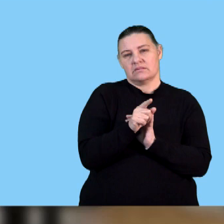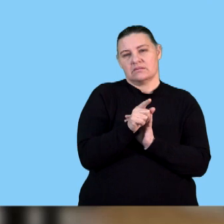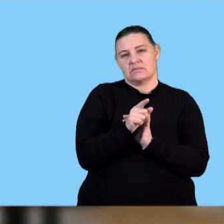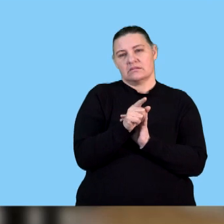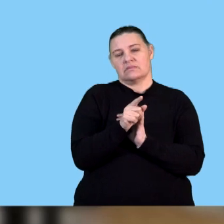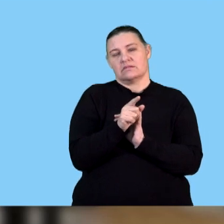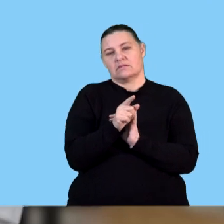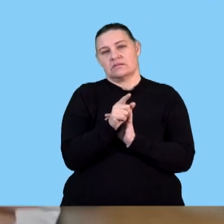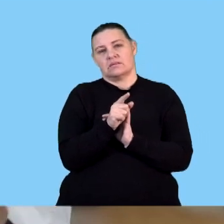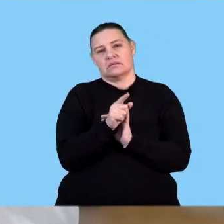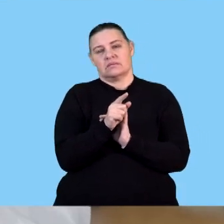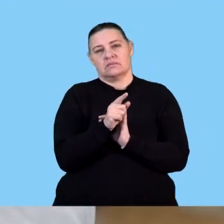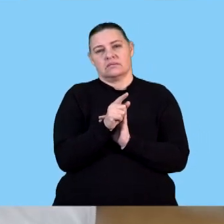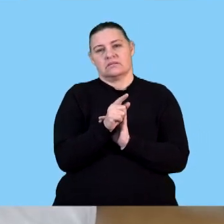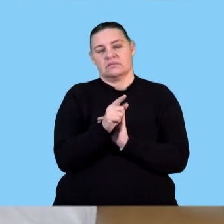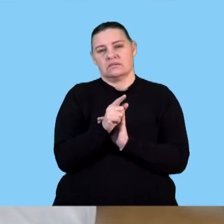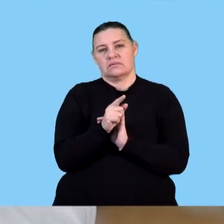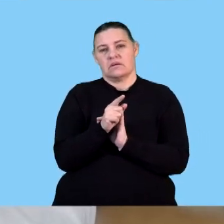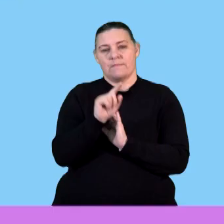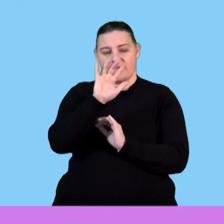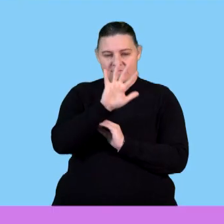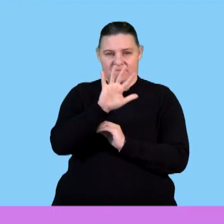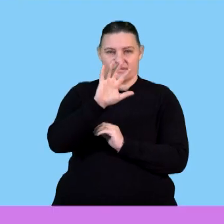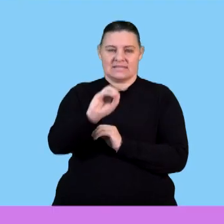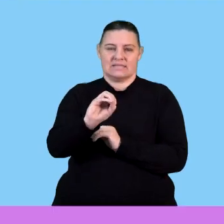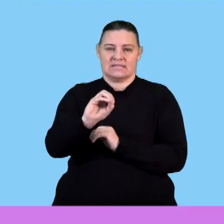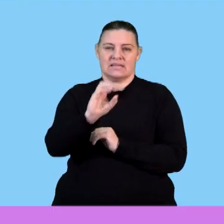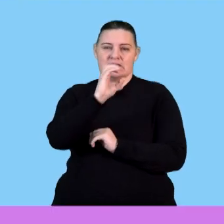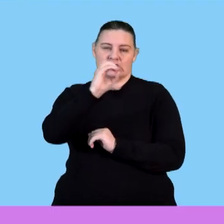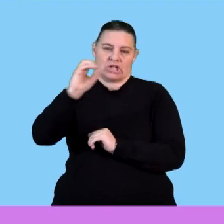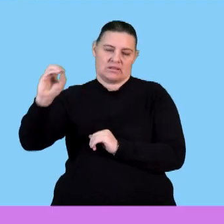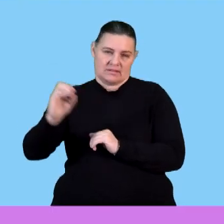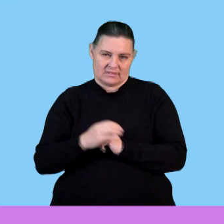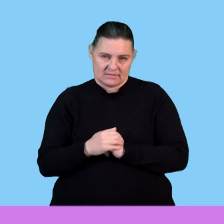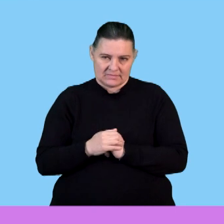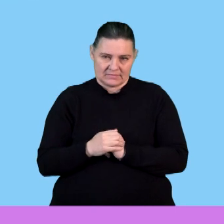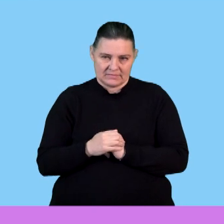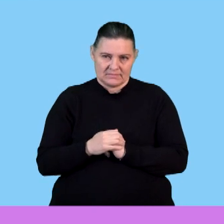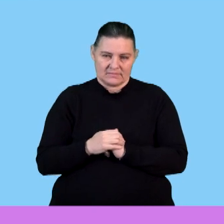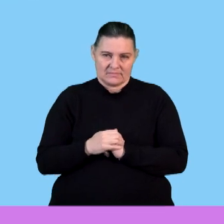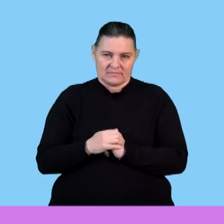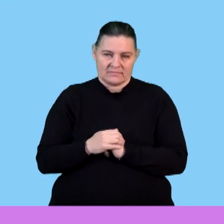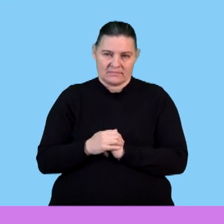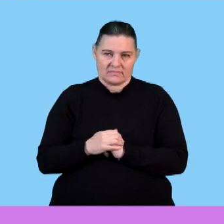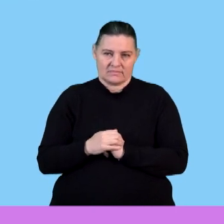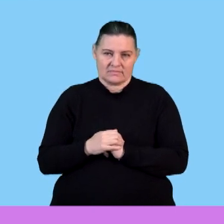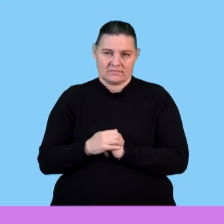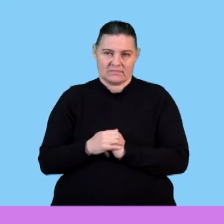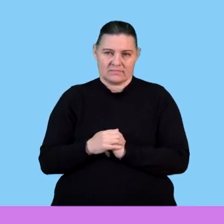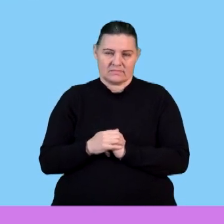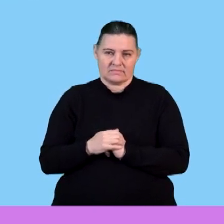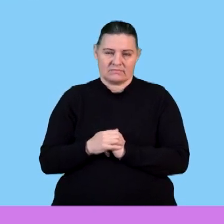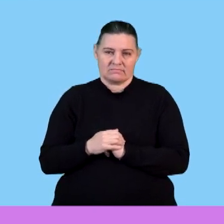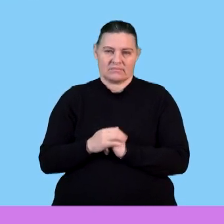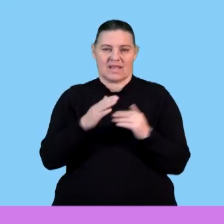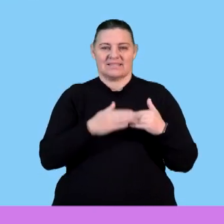this situation. Remember that. Maths-lit rounding. So this is approximately equal to. So we can't do this one. Let me just get that